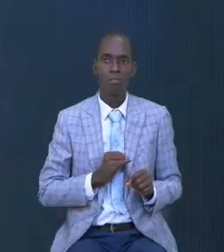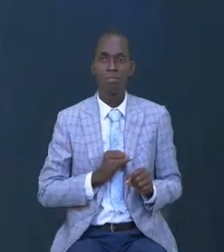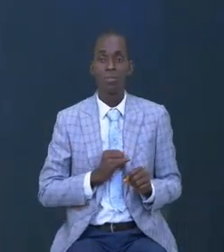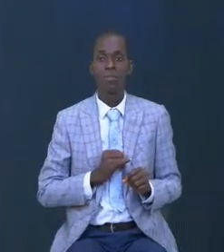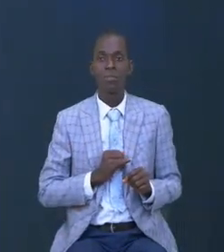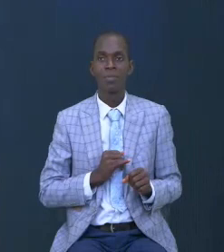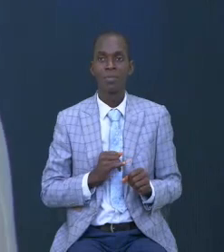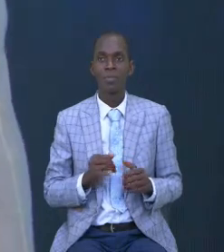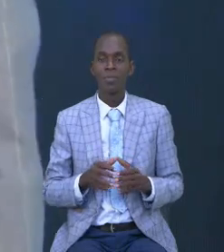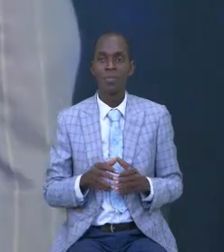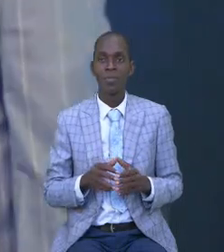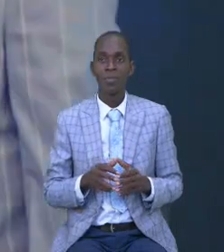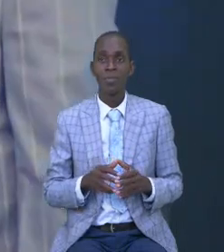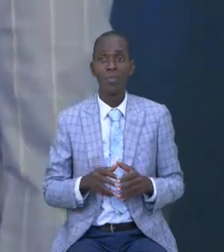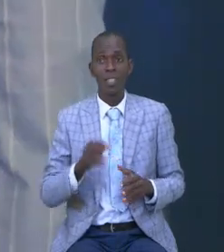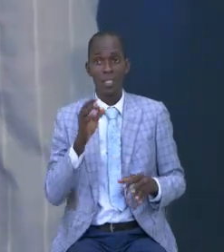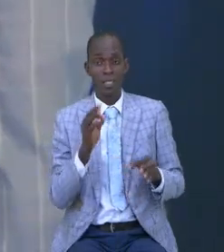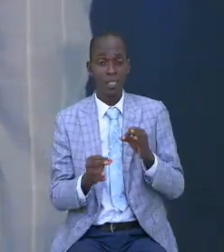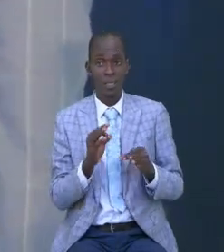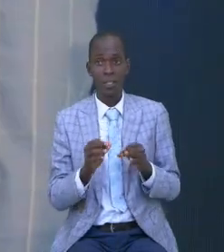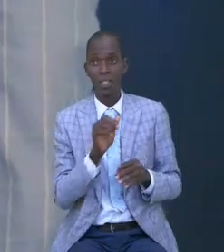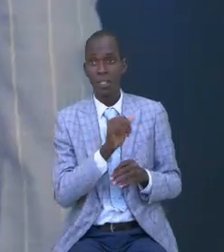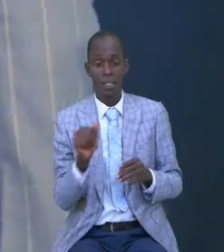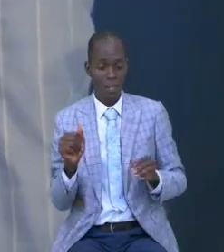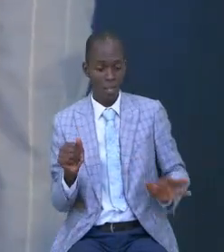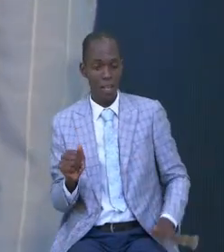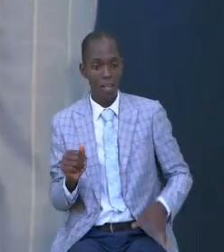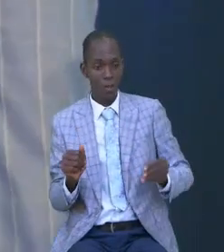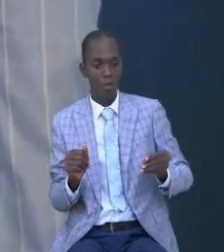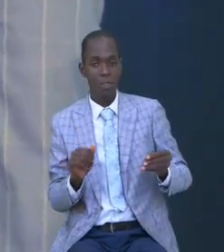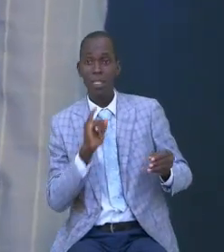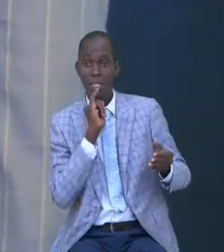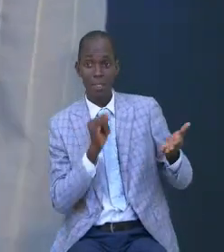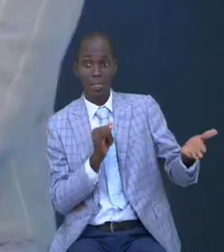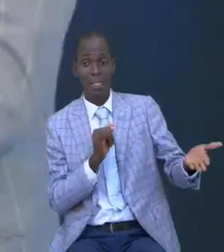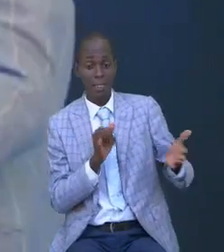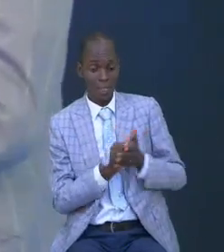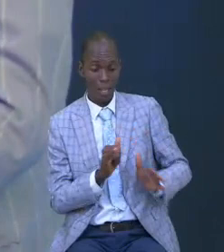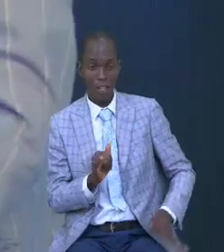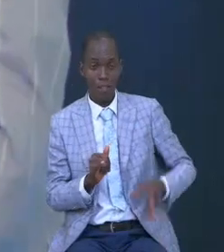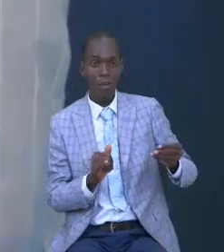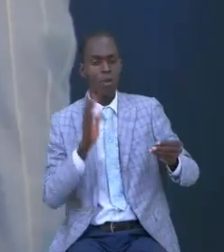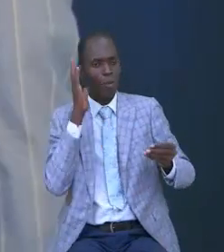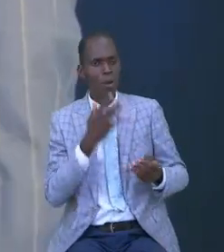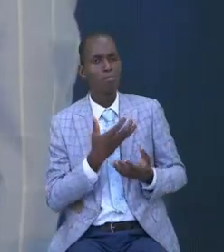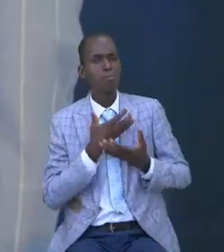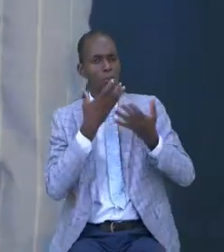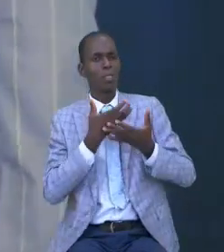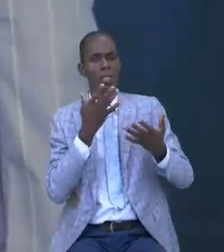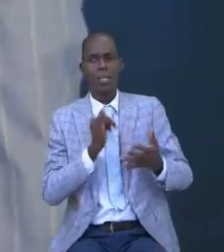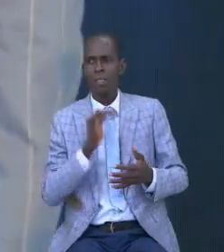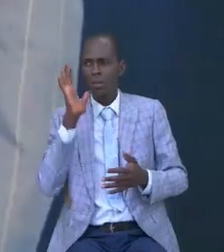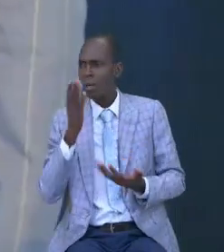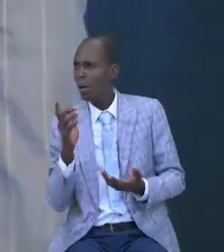salvation? If the dog is there, the dog will bark And I don't have to say, where is the dog? By